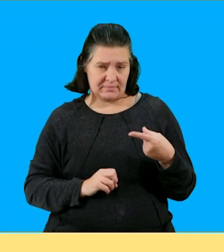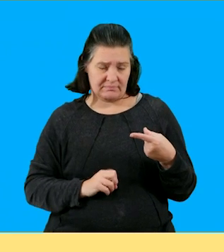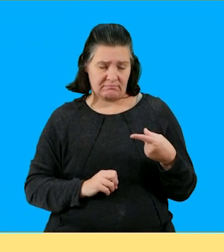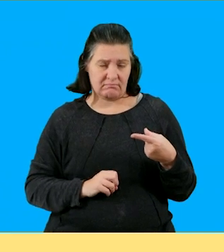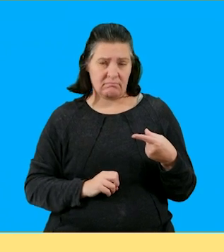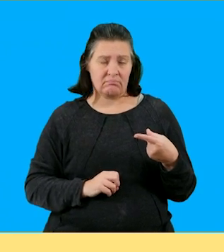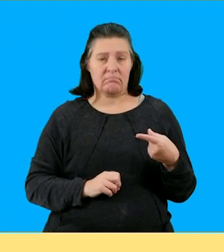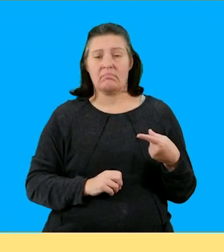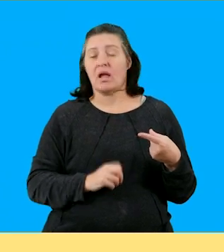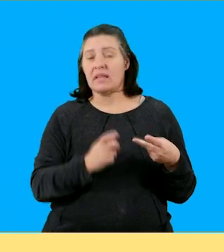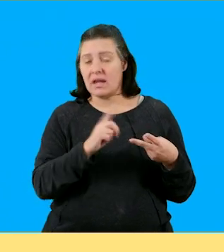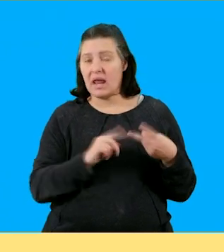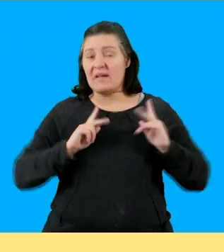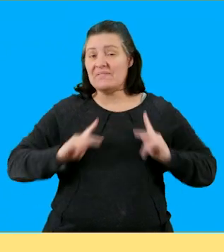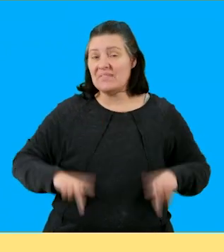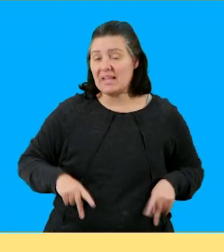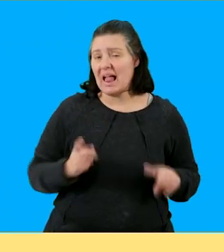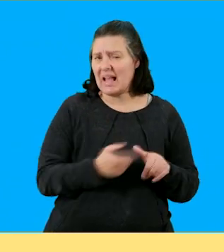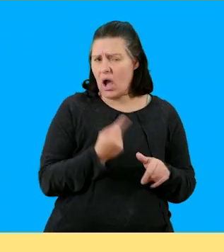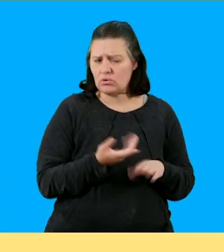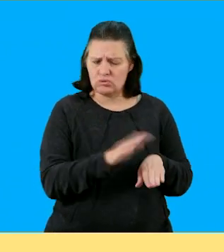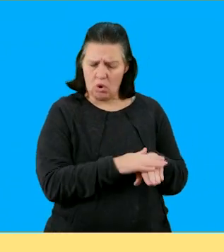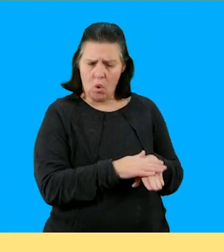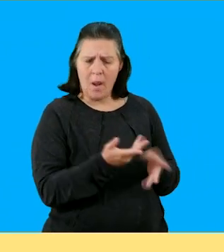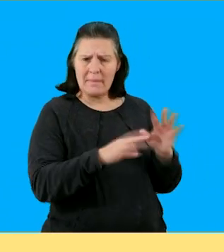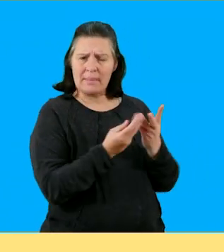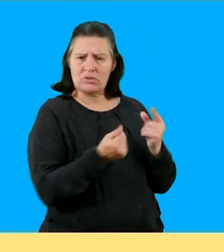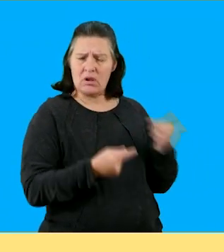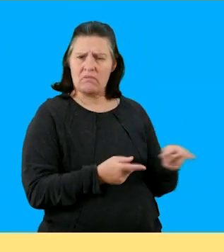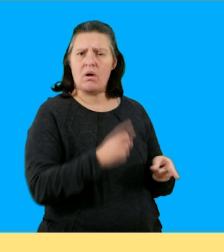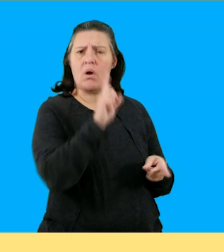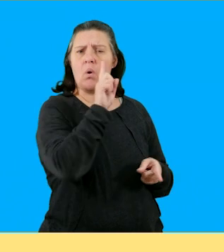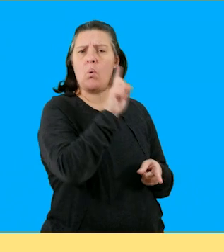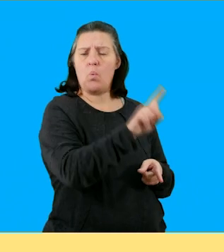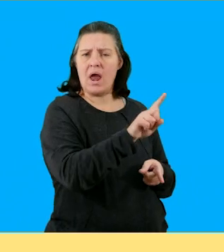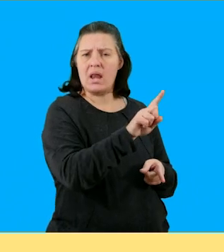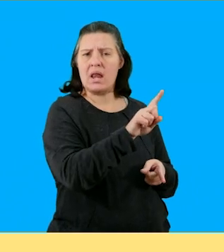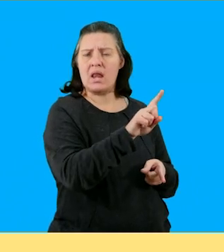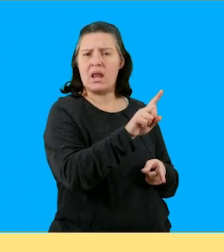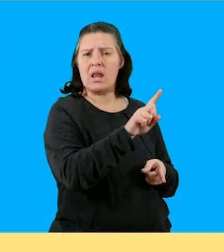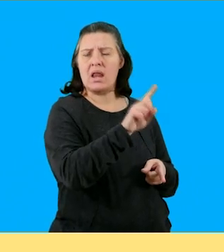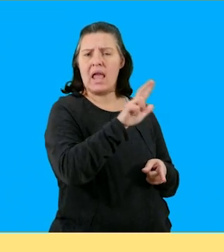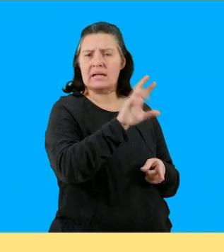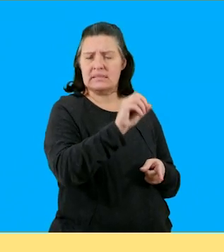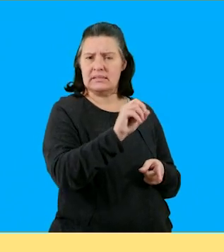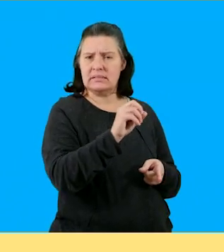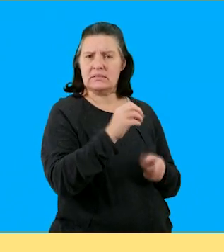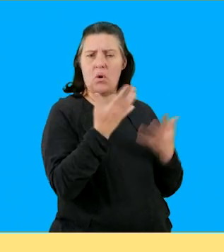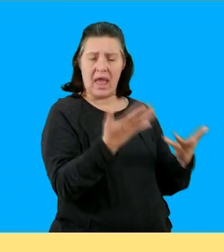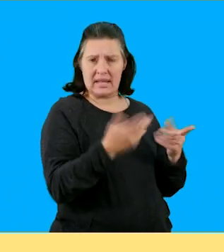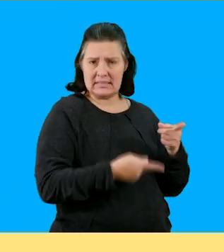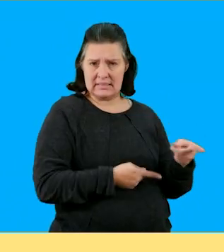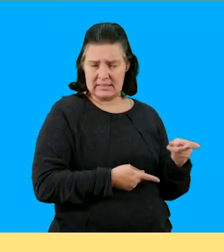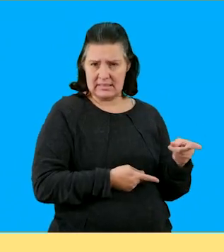1,960. We are then told, physical stock count showed packing materials of 180 on hand.